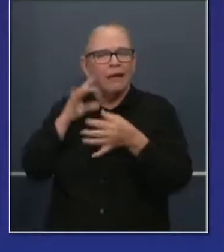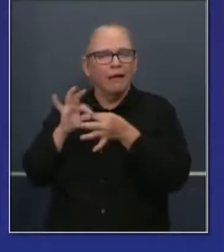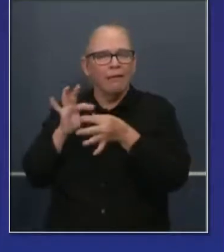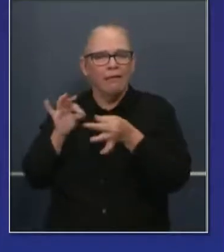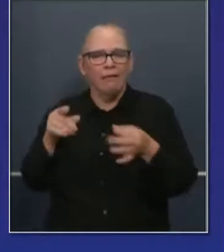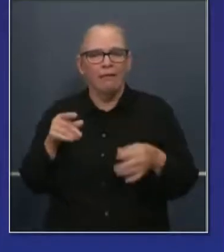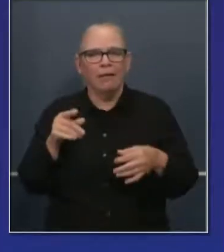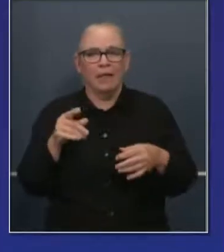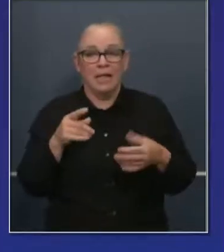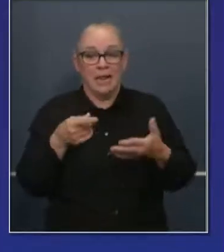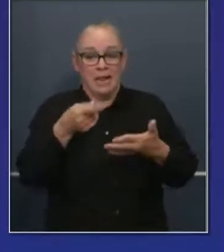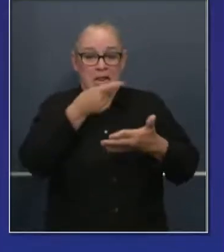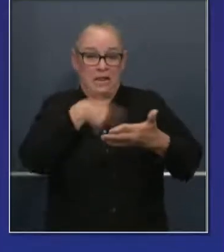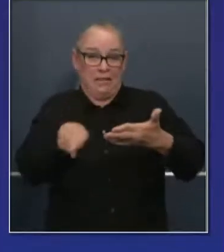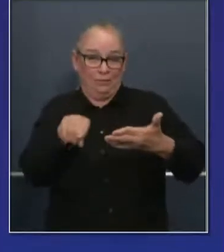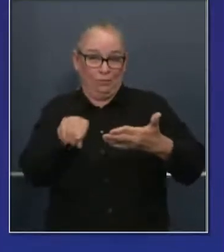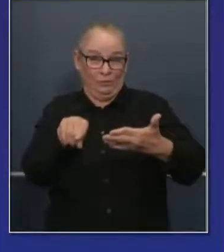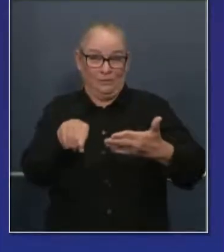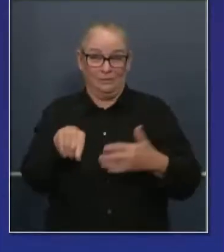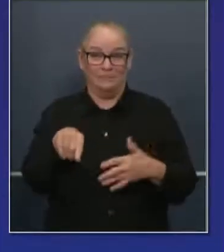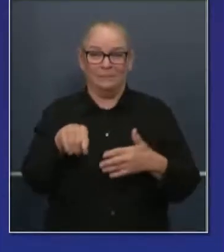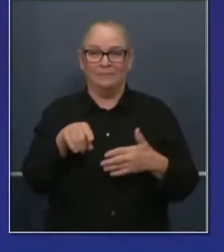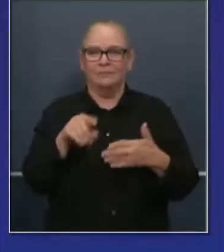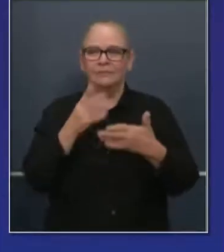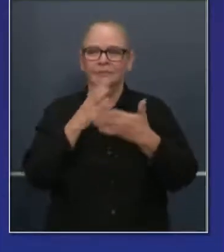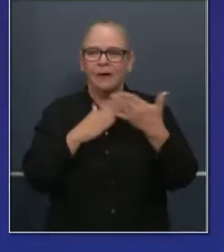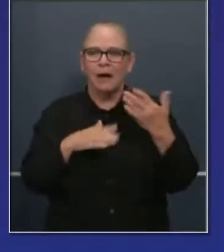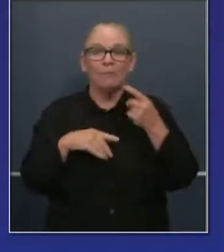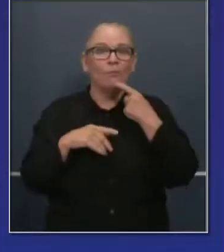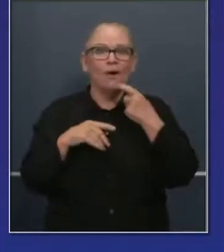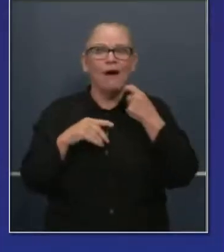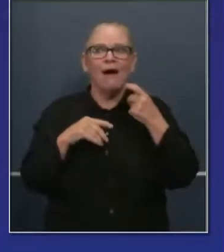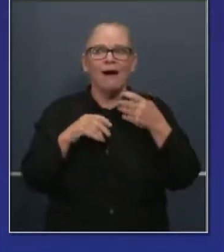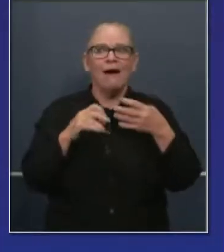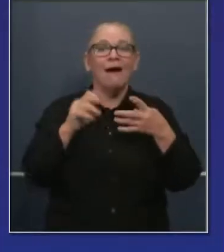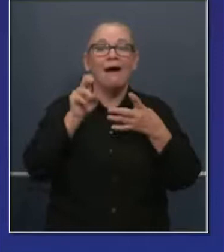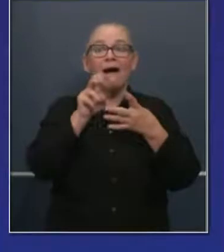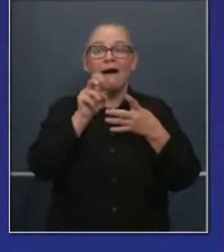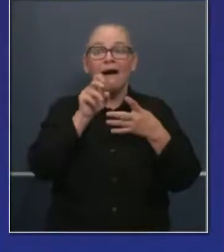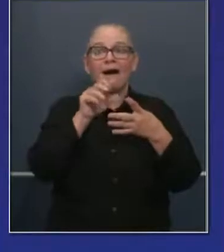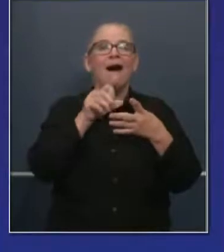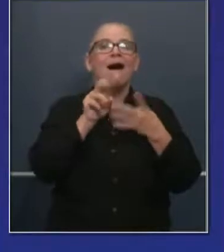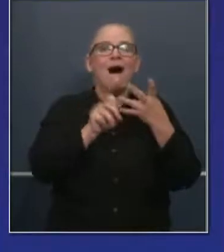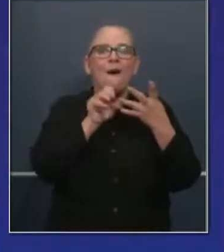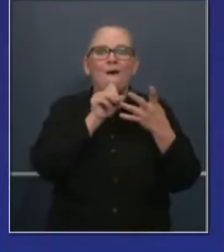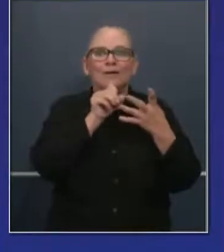that we see red counties move to orange and orange potentially move to yellow.